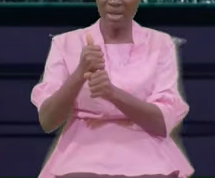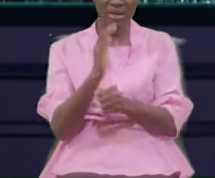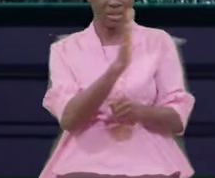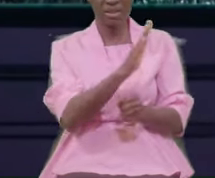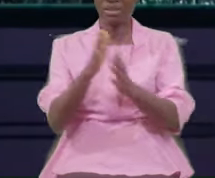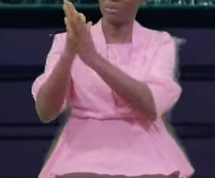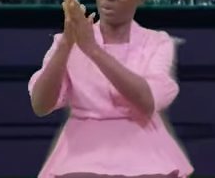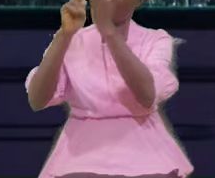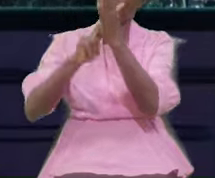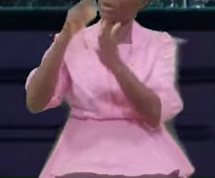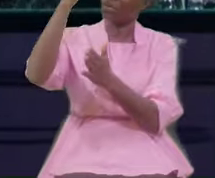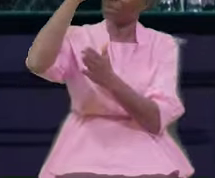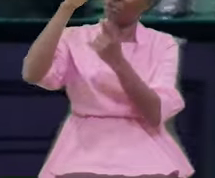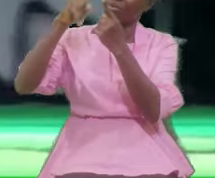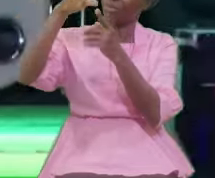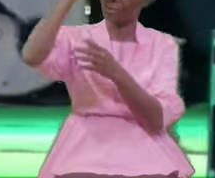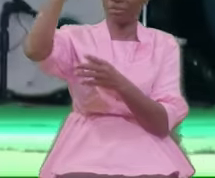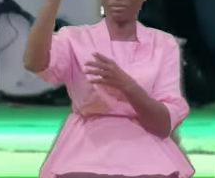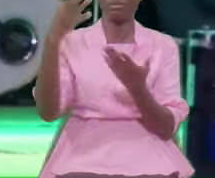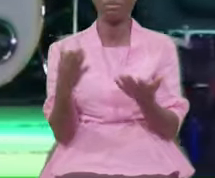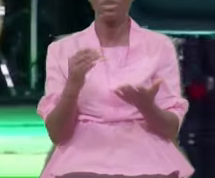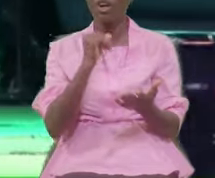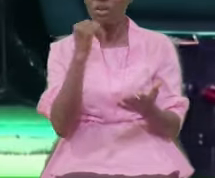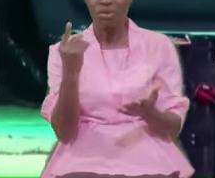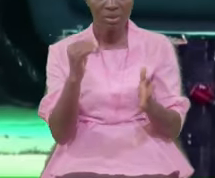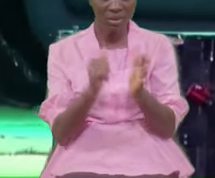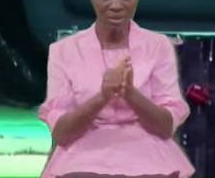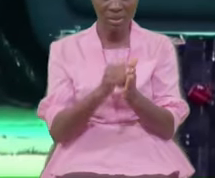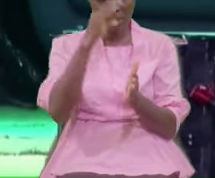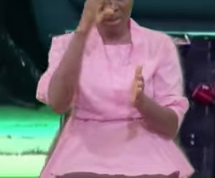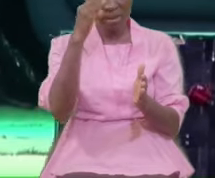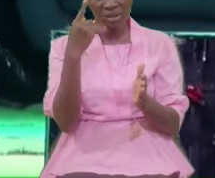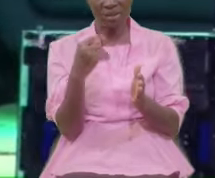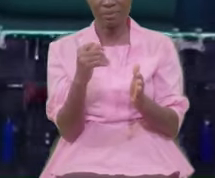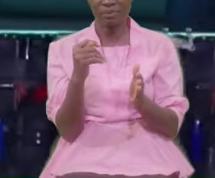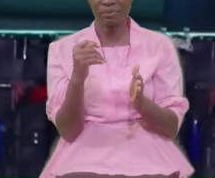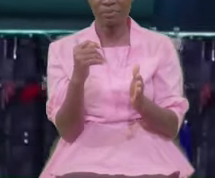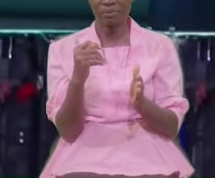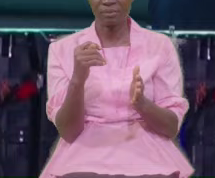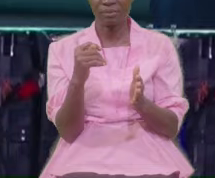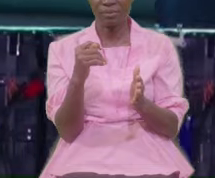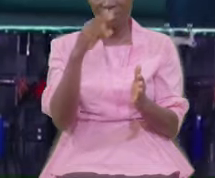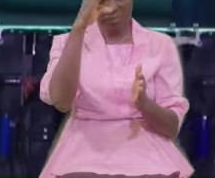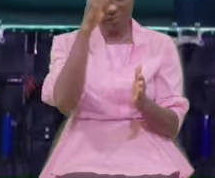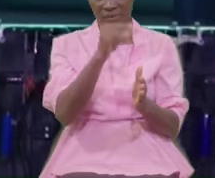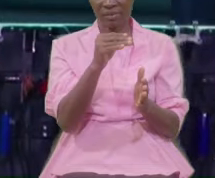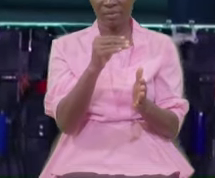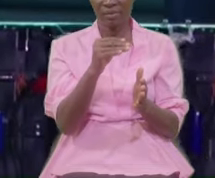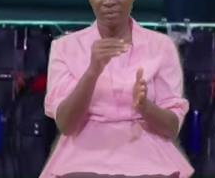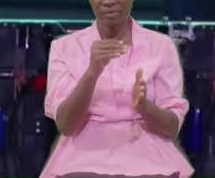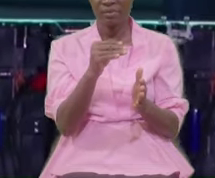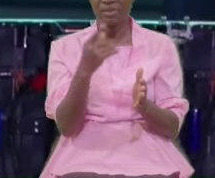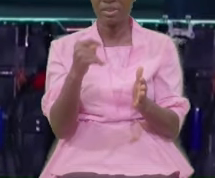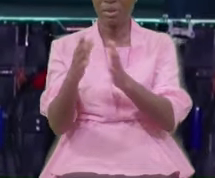and does make the the re and the requ there